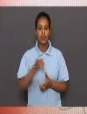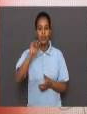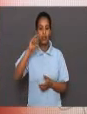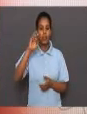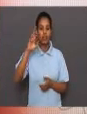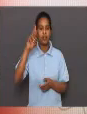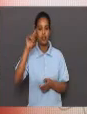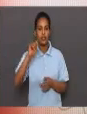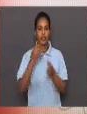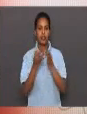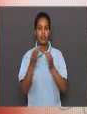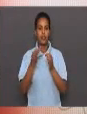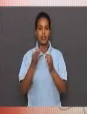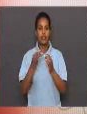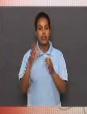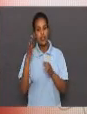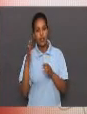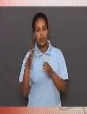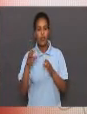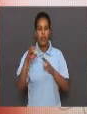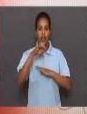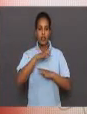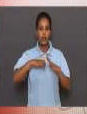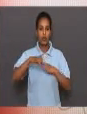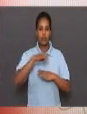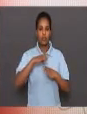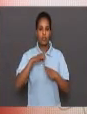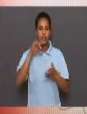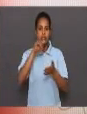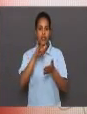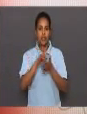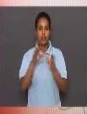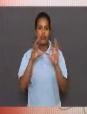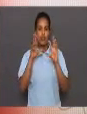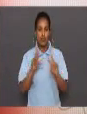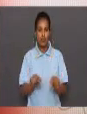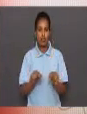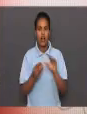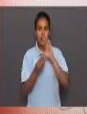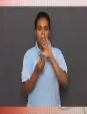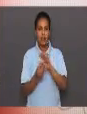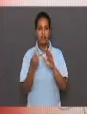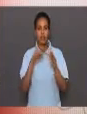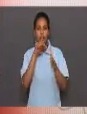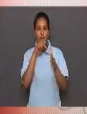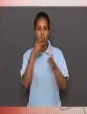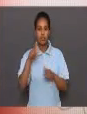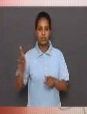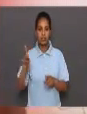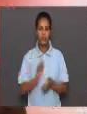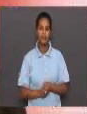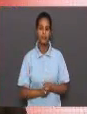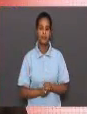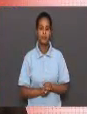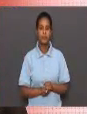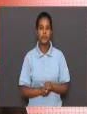Inert refers to a type of electrode that will not affect the product.